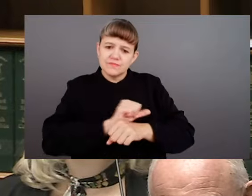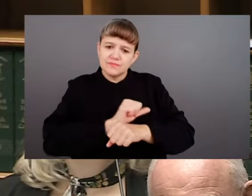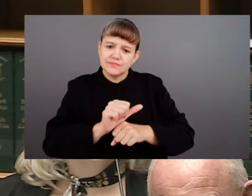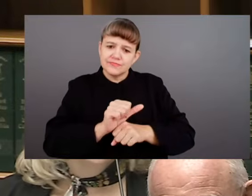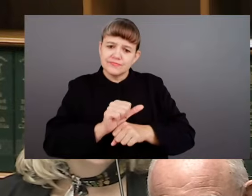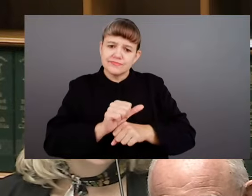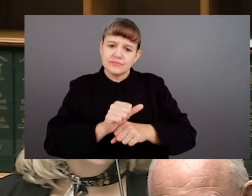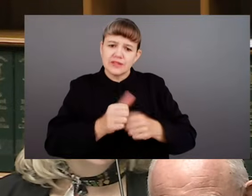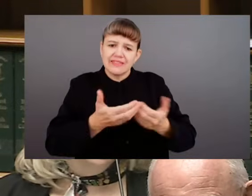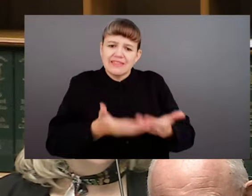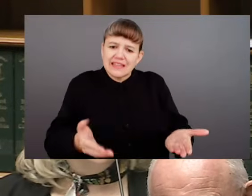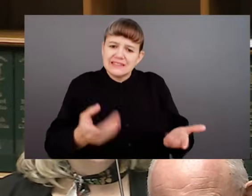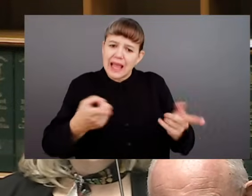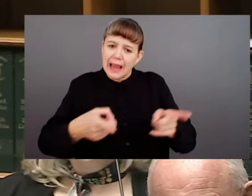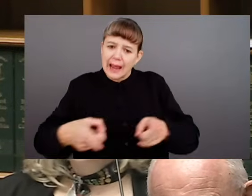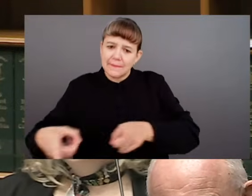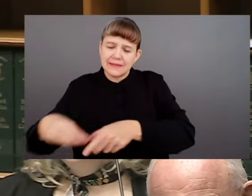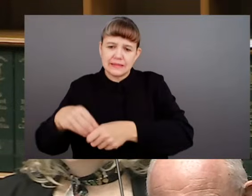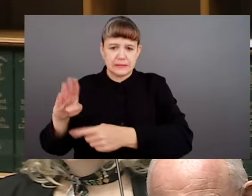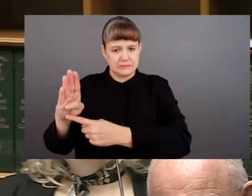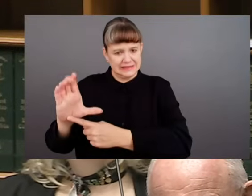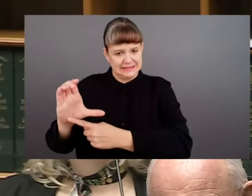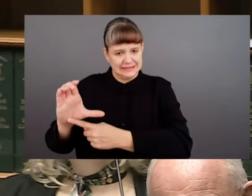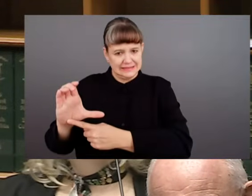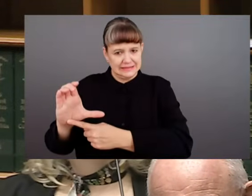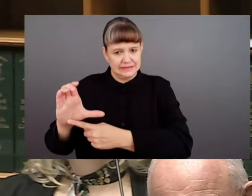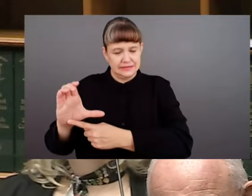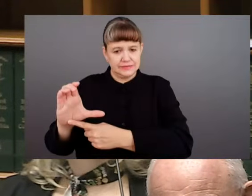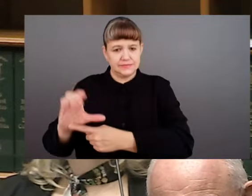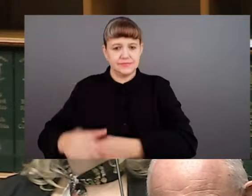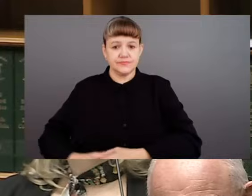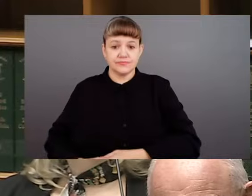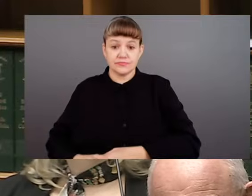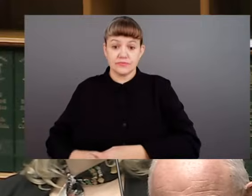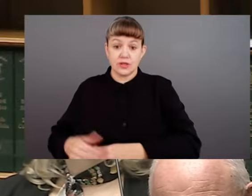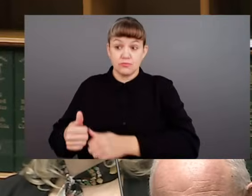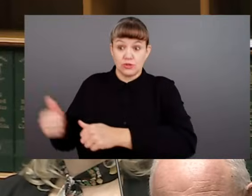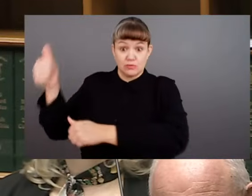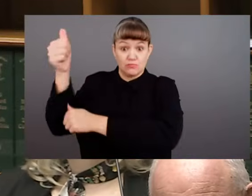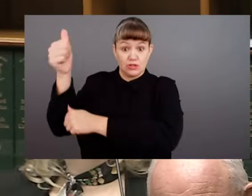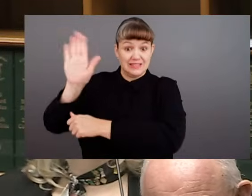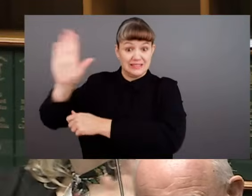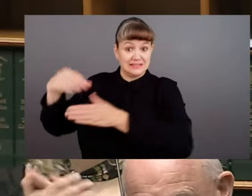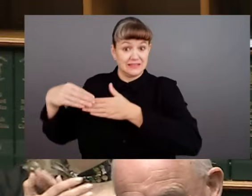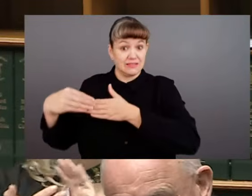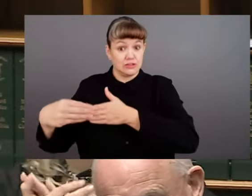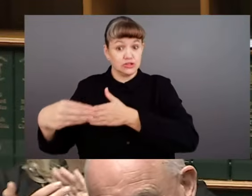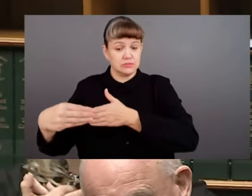because of the Premier's leadership, that the Bishnoi gang was classified as a terrorist organization.